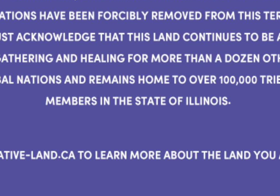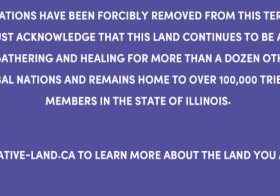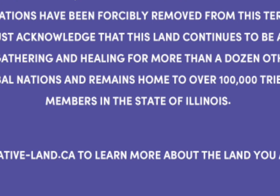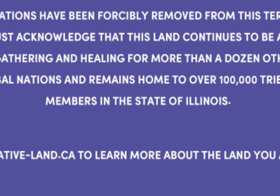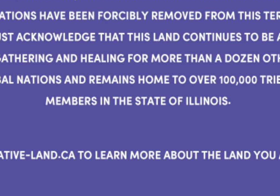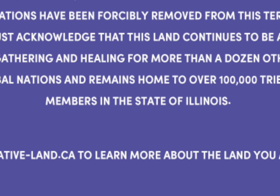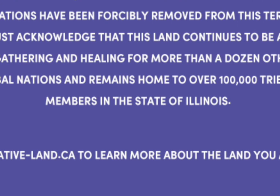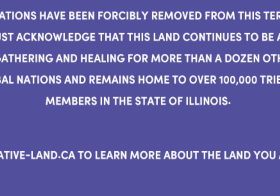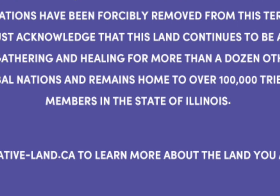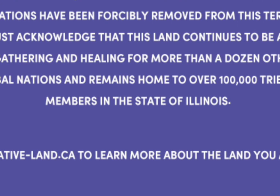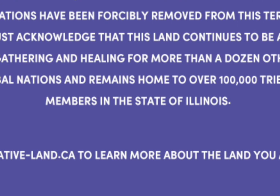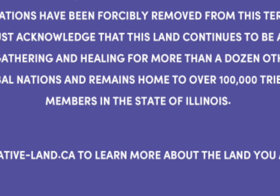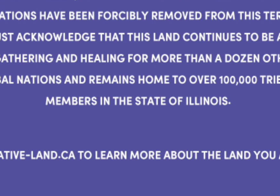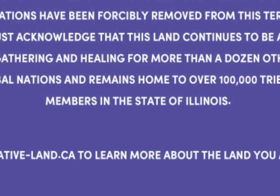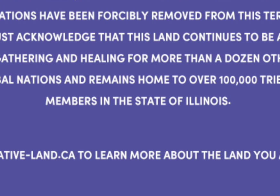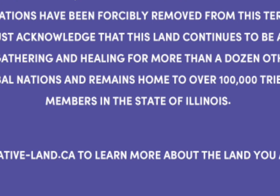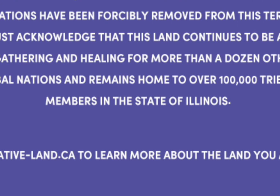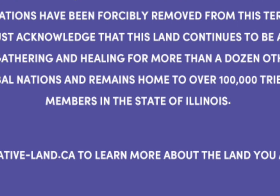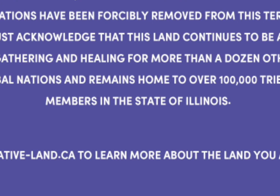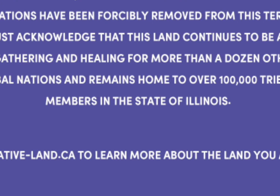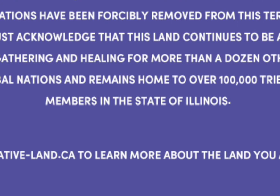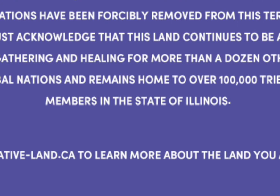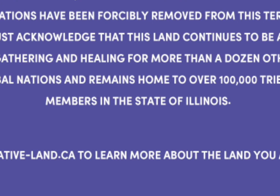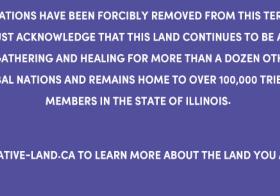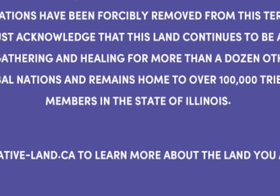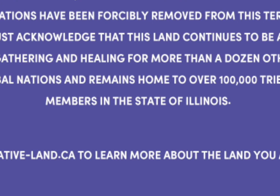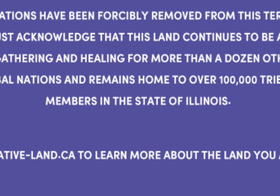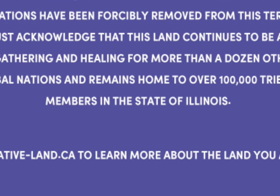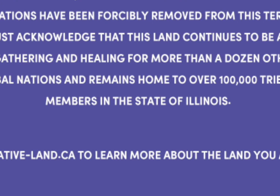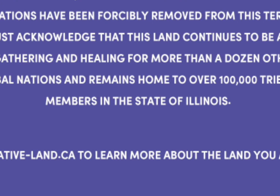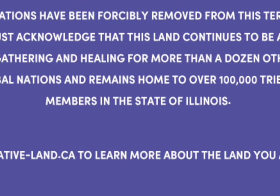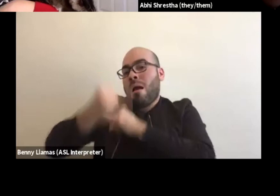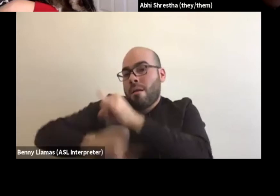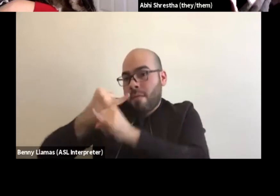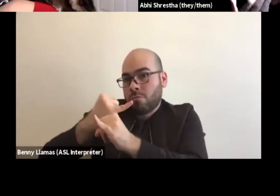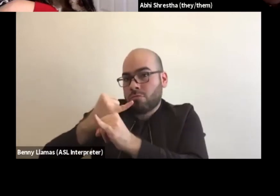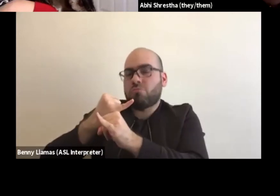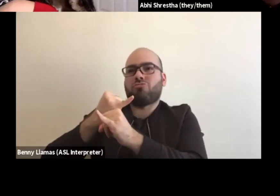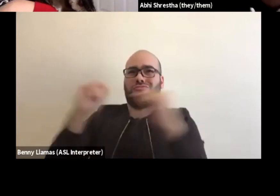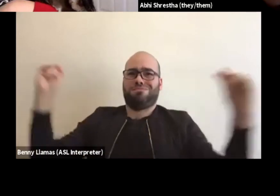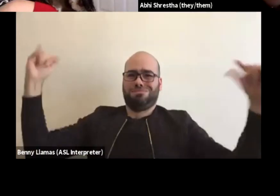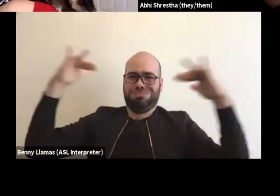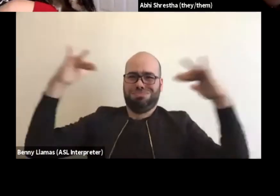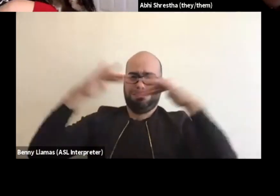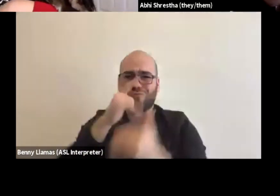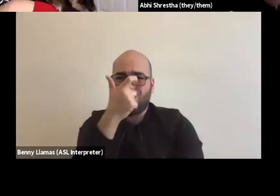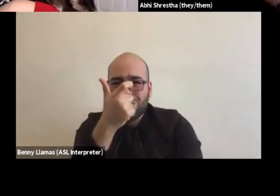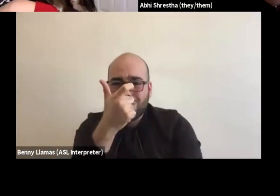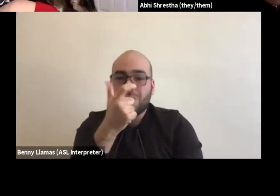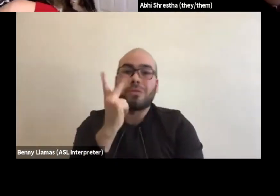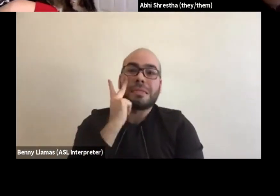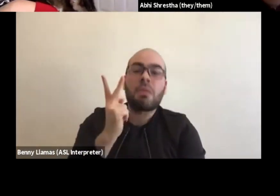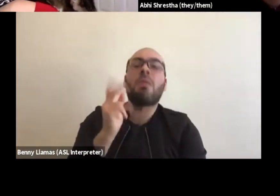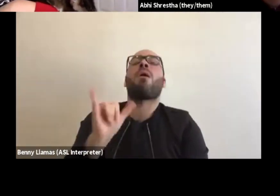I just wanted to take a moment to encourage everyone to learn more about the land that they reside on and the native communities of that land. John